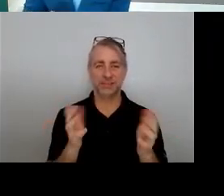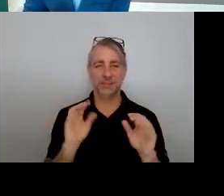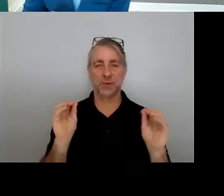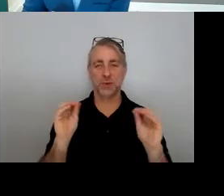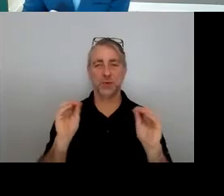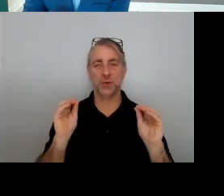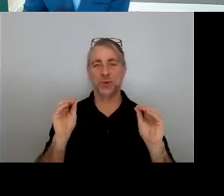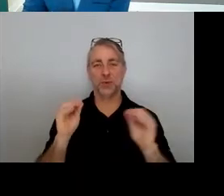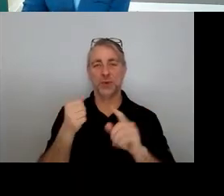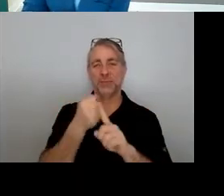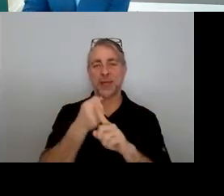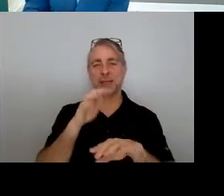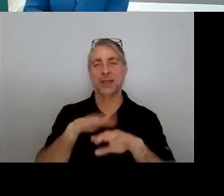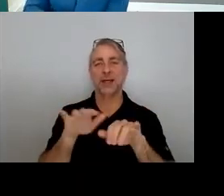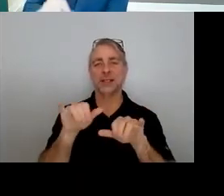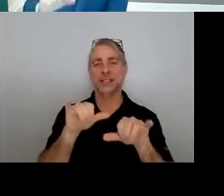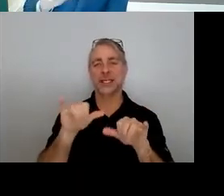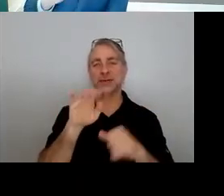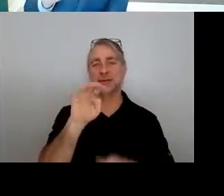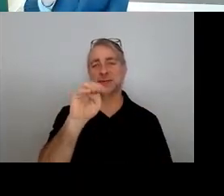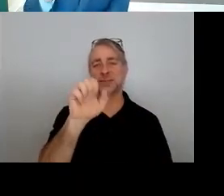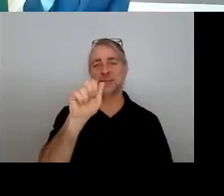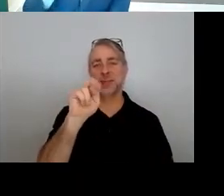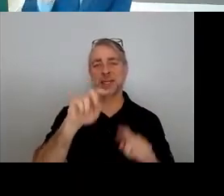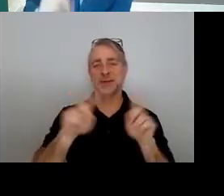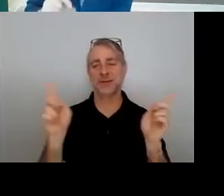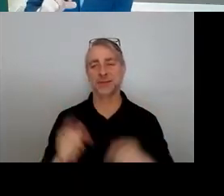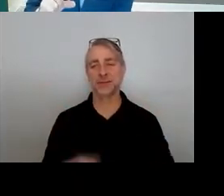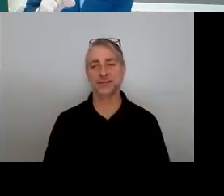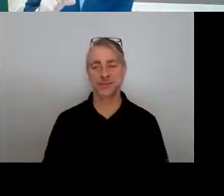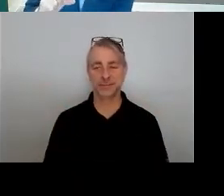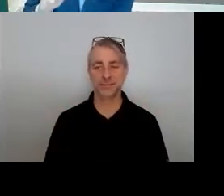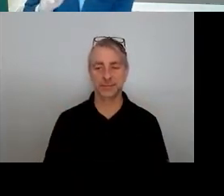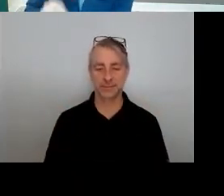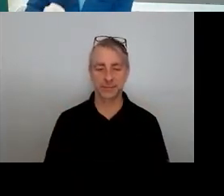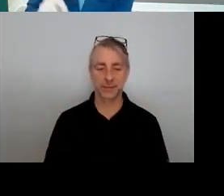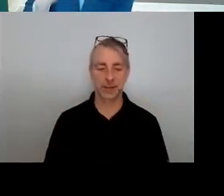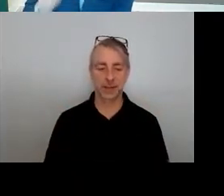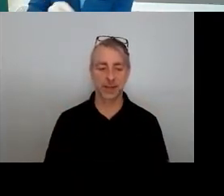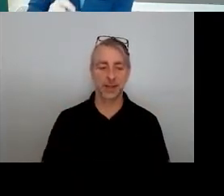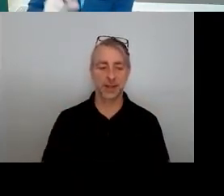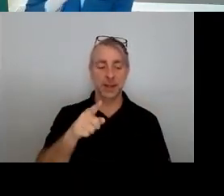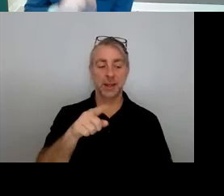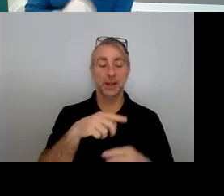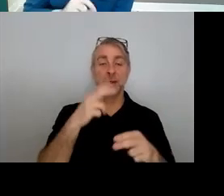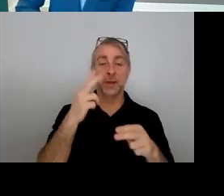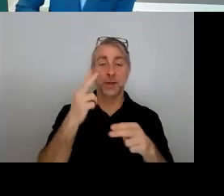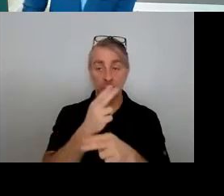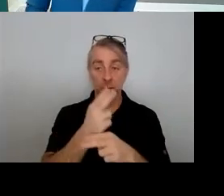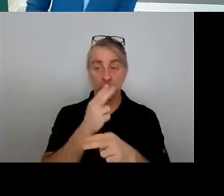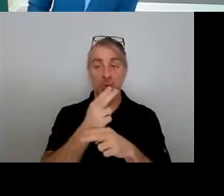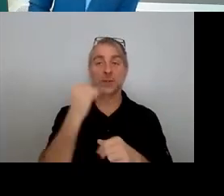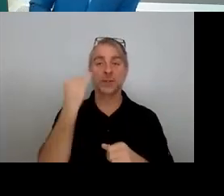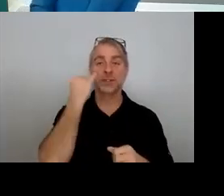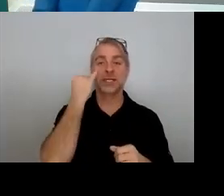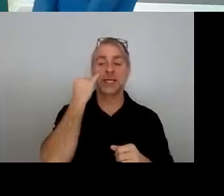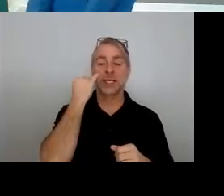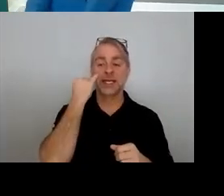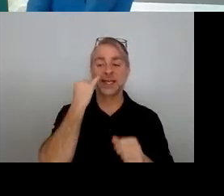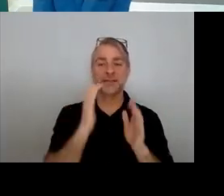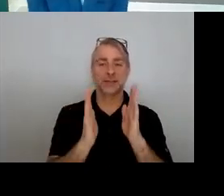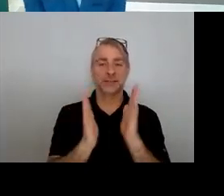the standardized mean difference. It's only impactful when the sample sizes are pretty small.